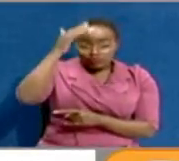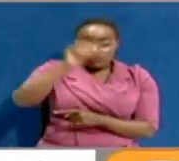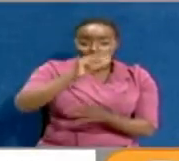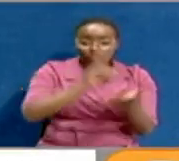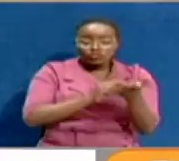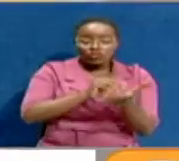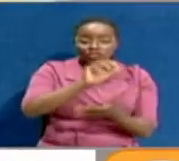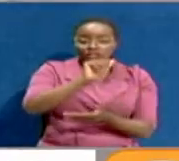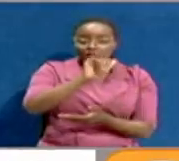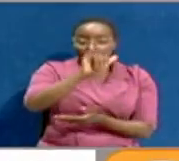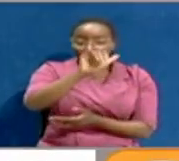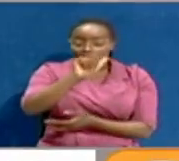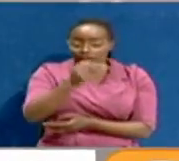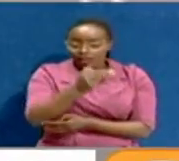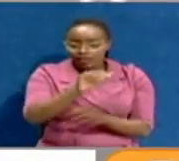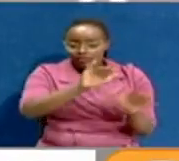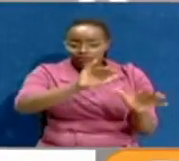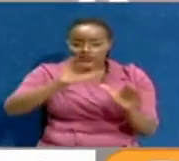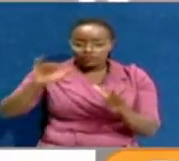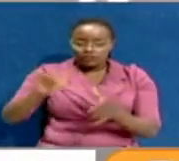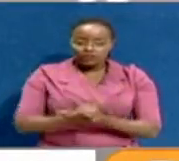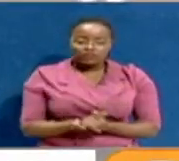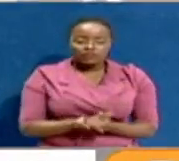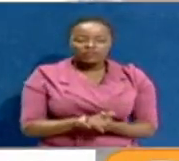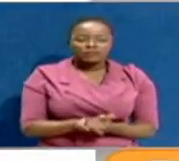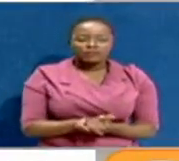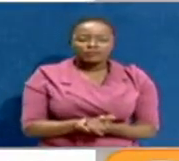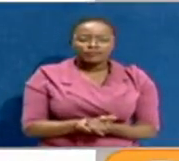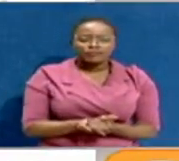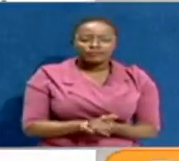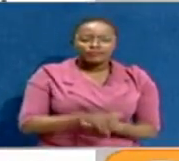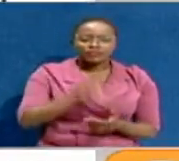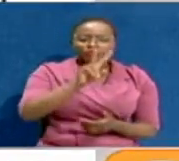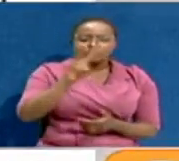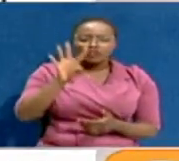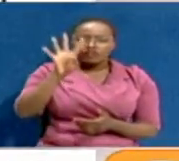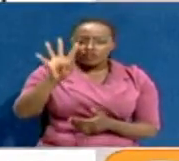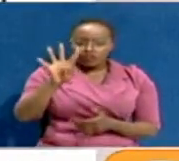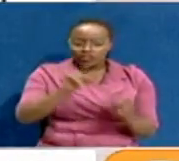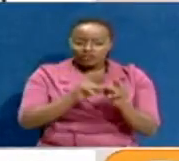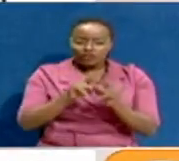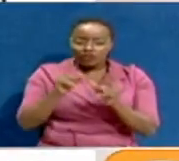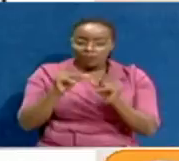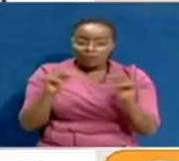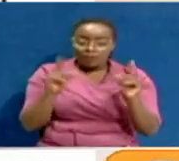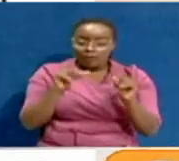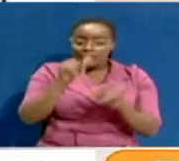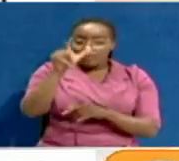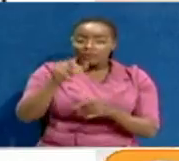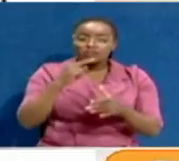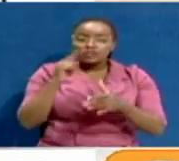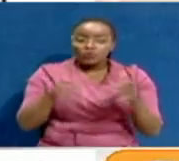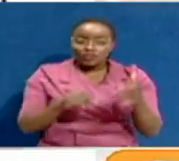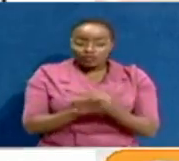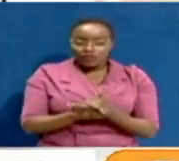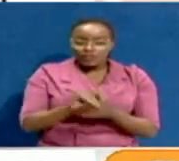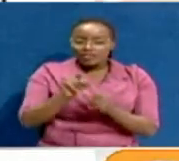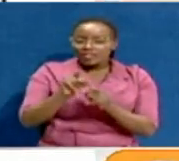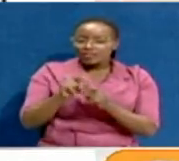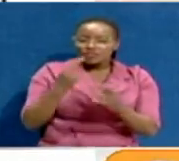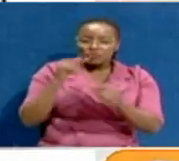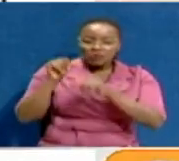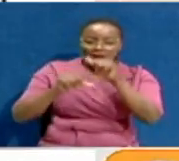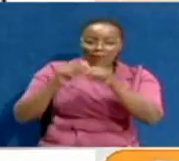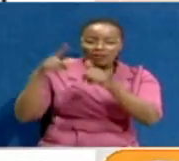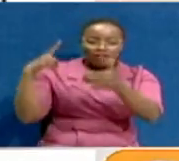Aya. Yep. Let's take a look at the next one. And I'll look at 2242 as well for those of you sending SMSs. Paul Muya says, it is immaterial to